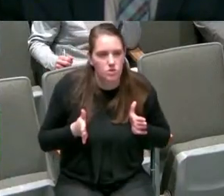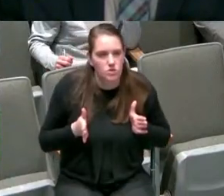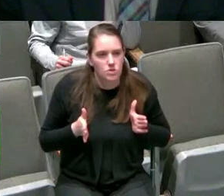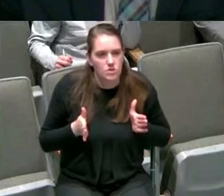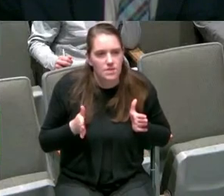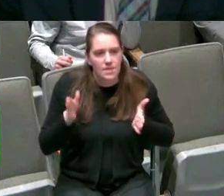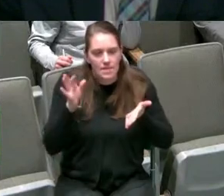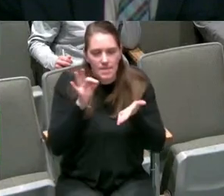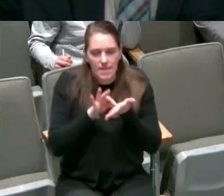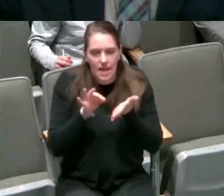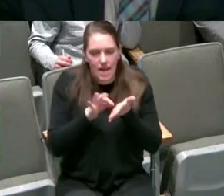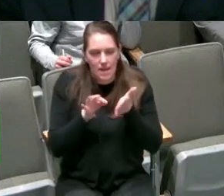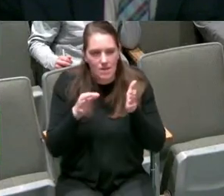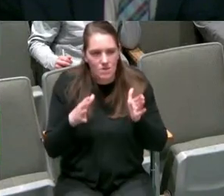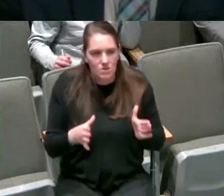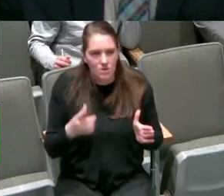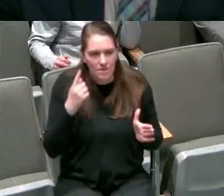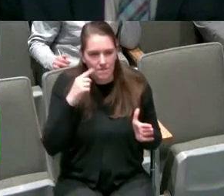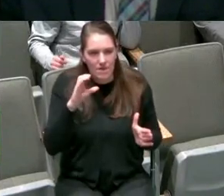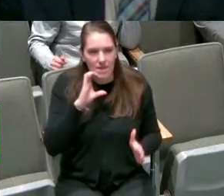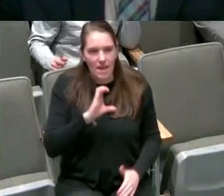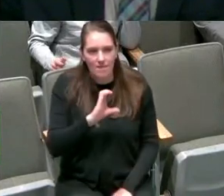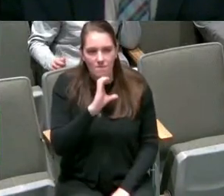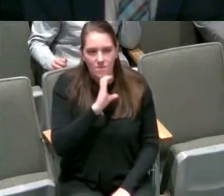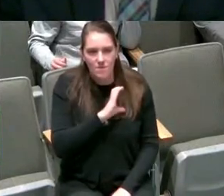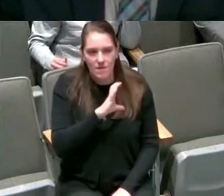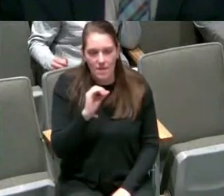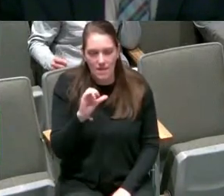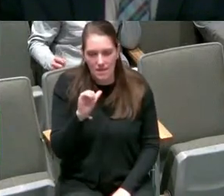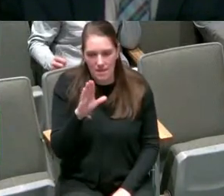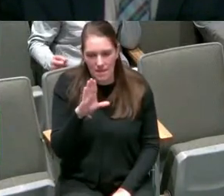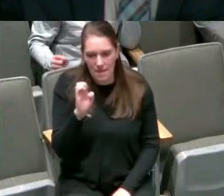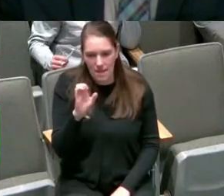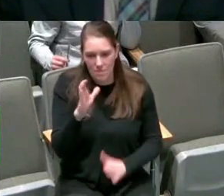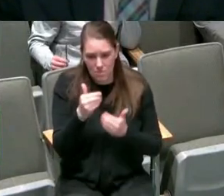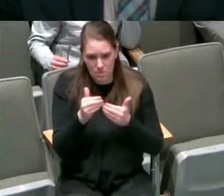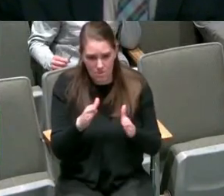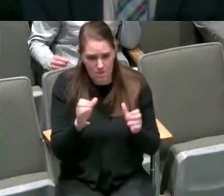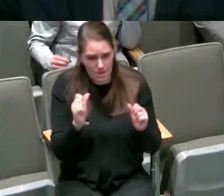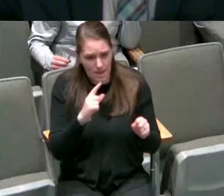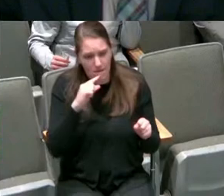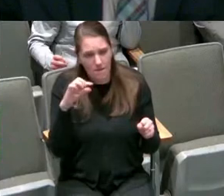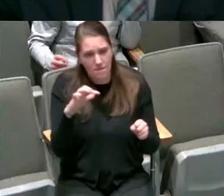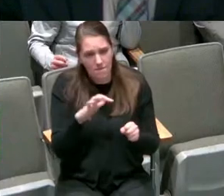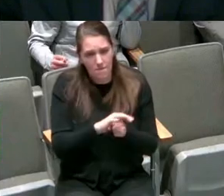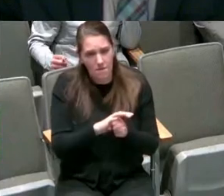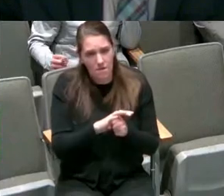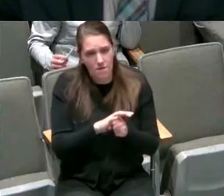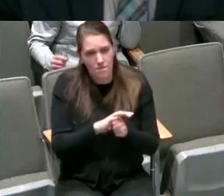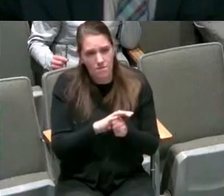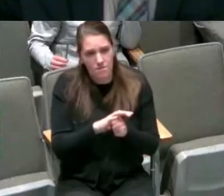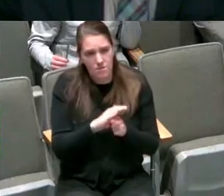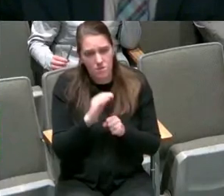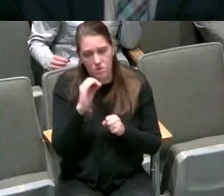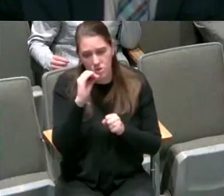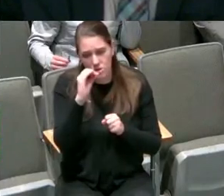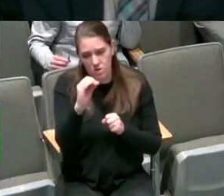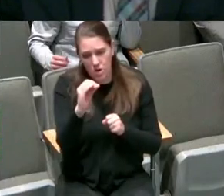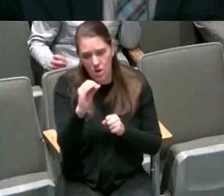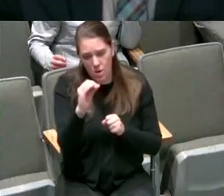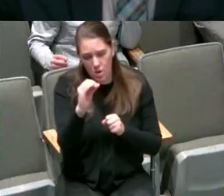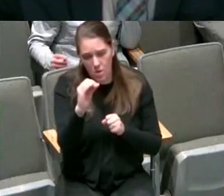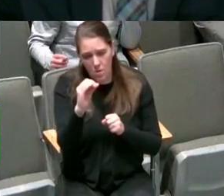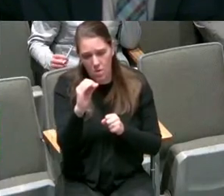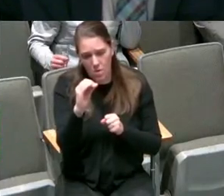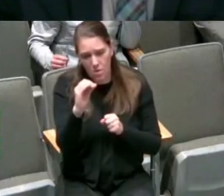the counter for the cafeteria and the cable room can she please confirm that there was Zero